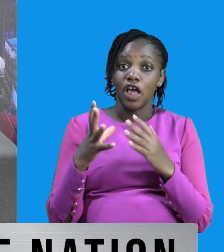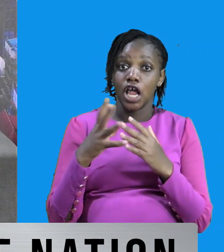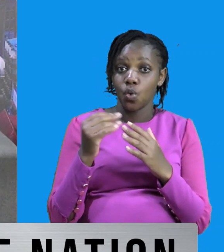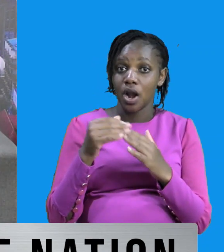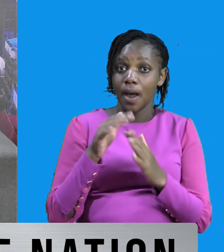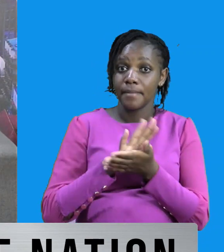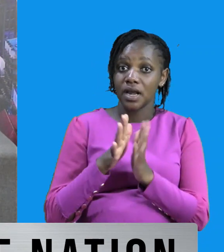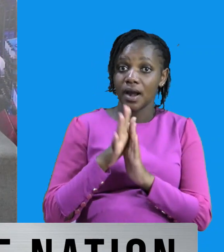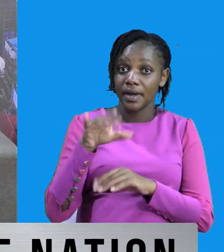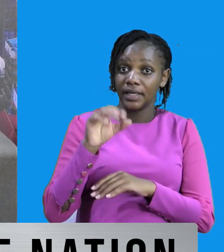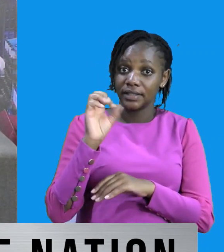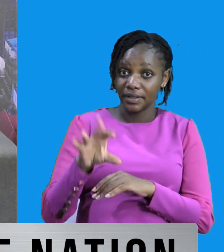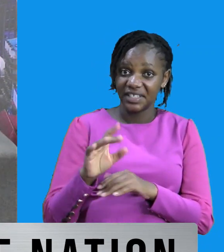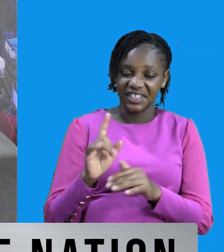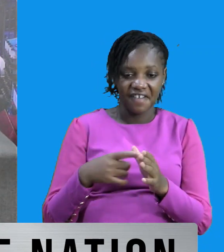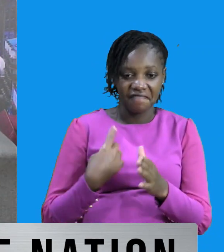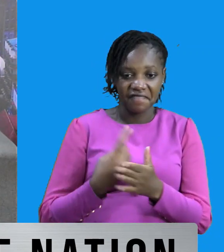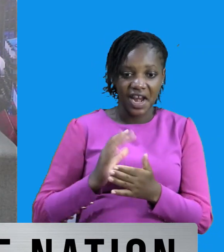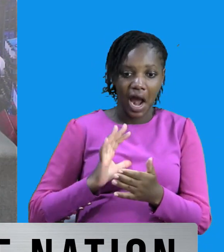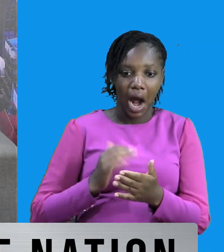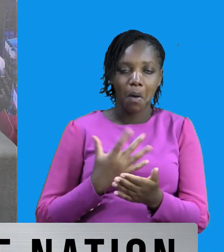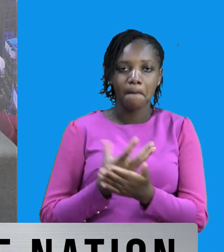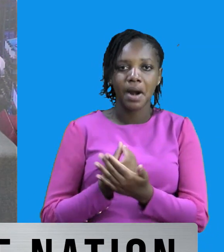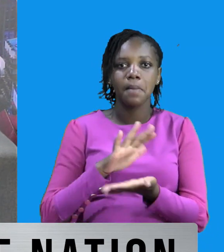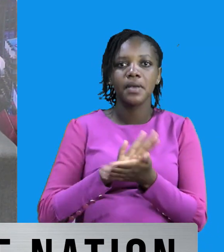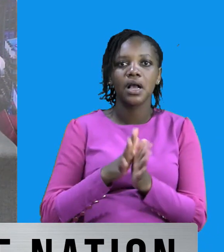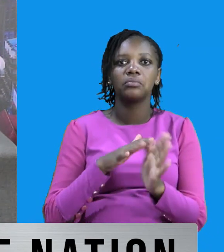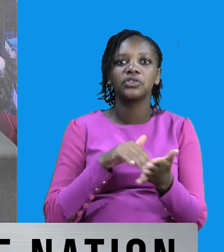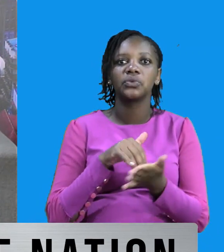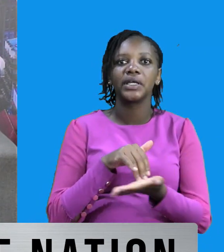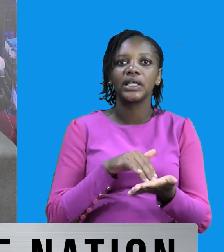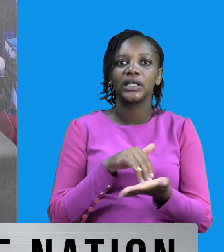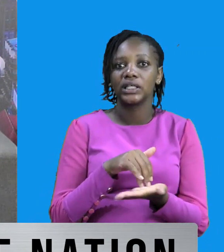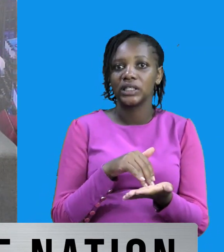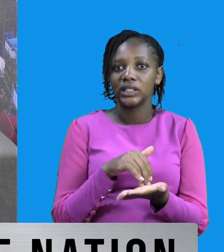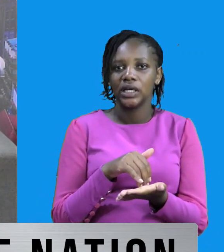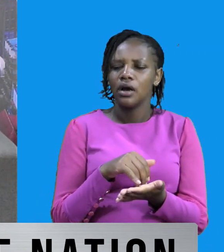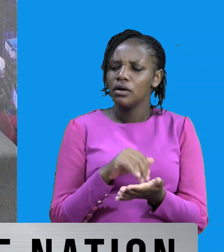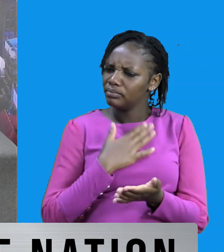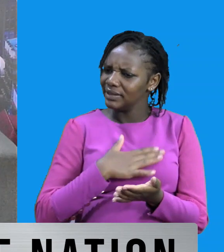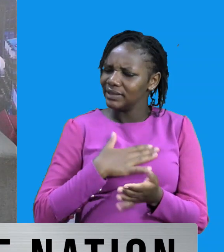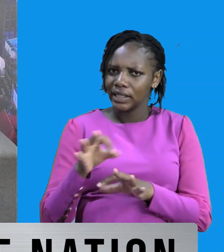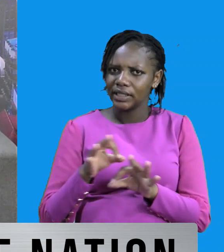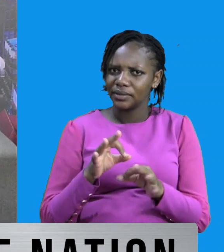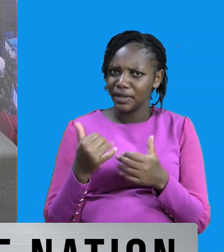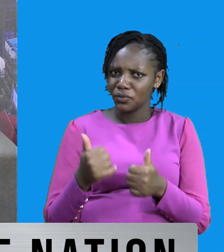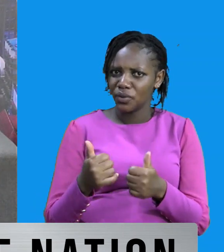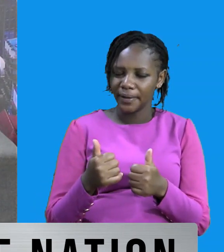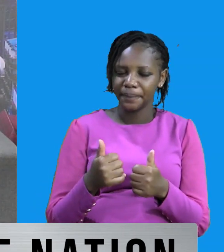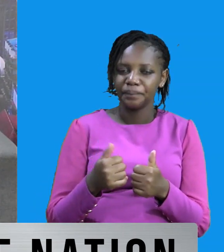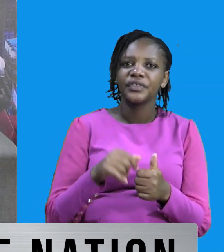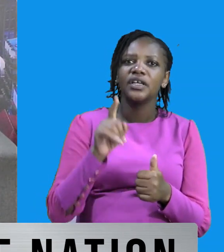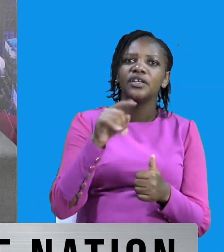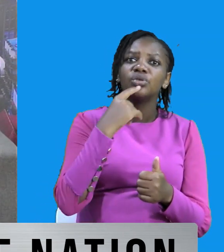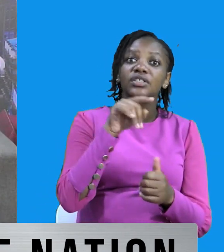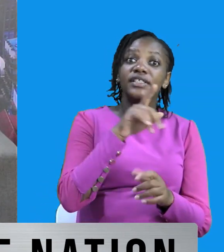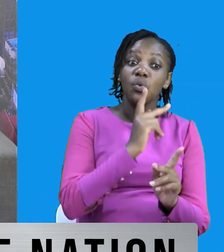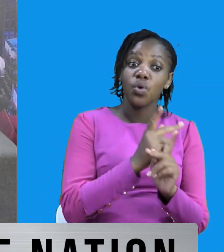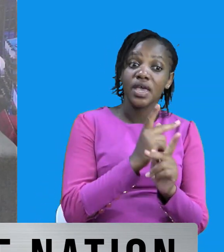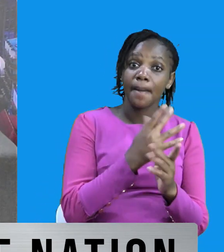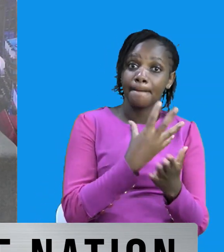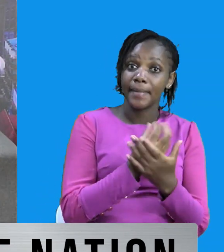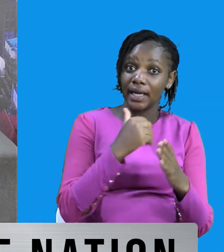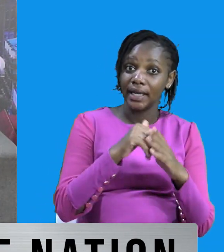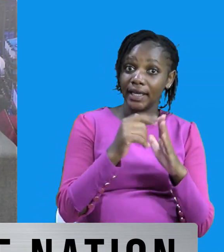we lose our Kenya shillings. Okay, explain that a little bit. You're saying we keep money in dollars. Yeah, we keep